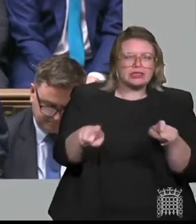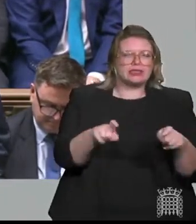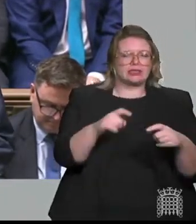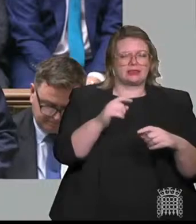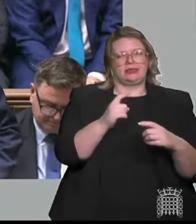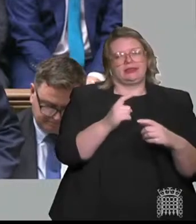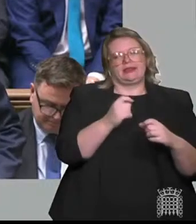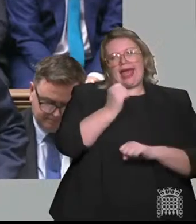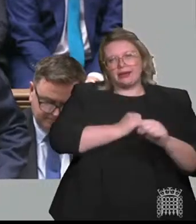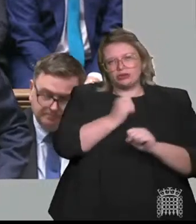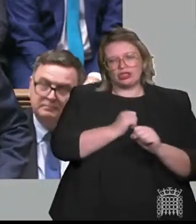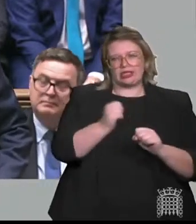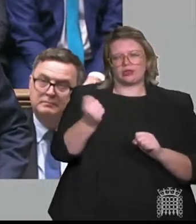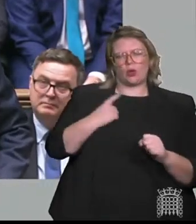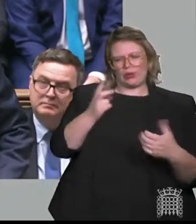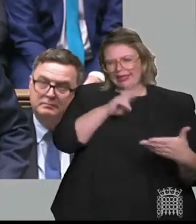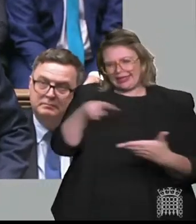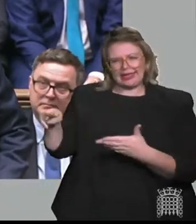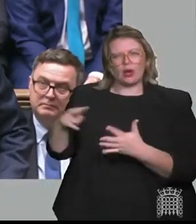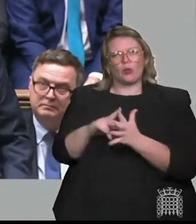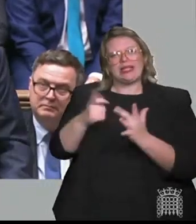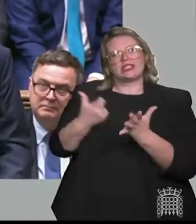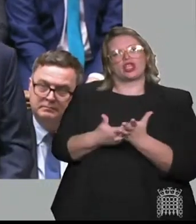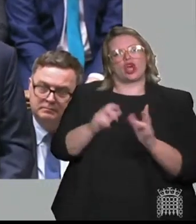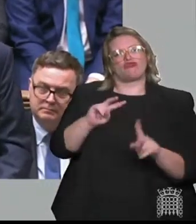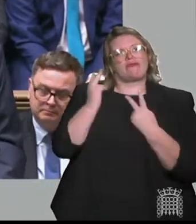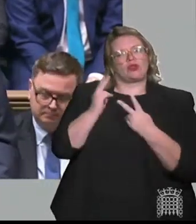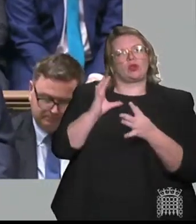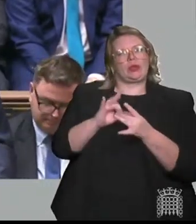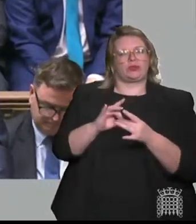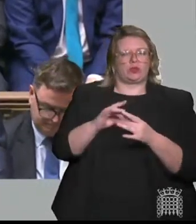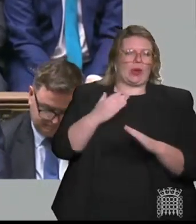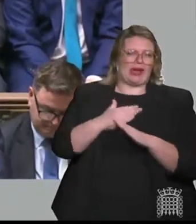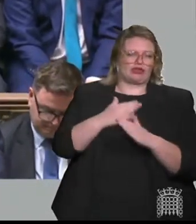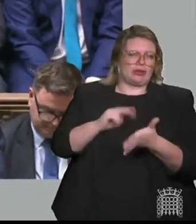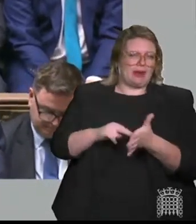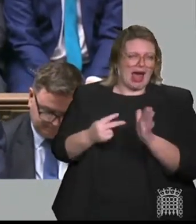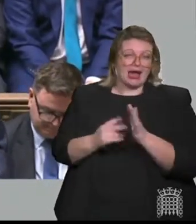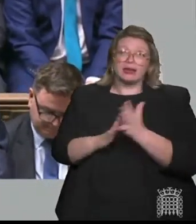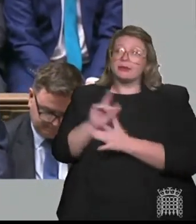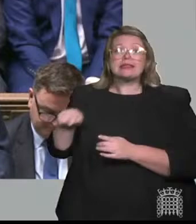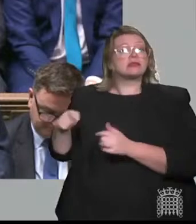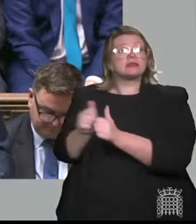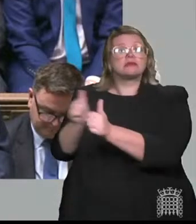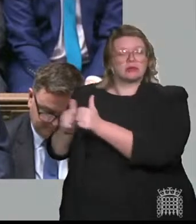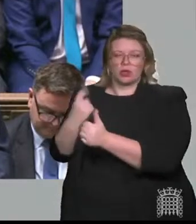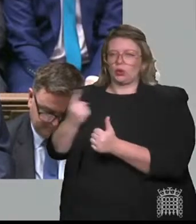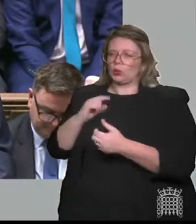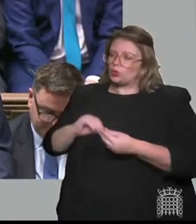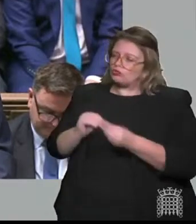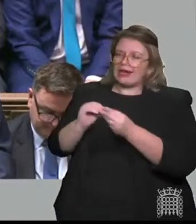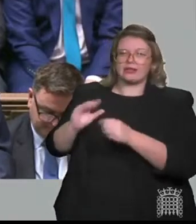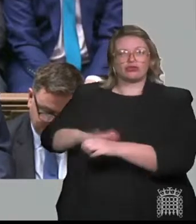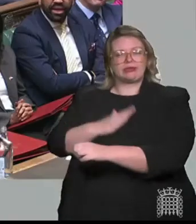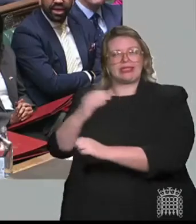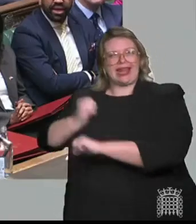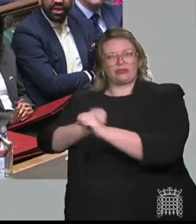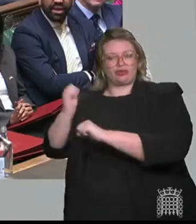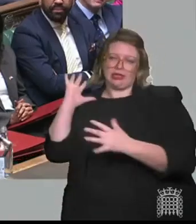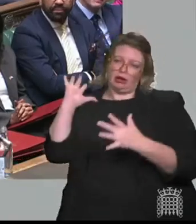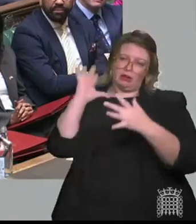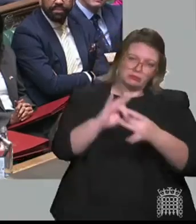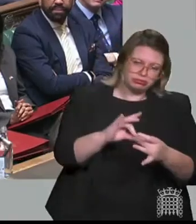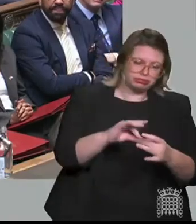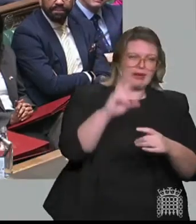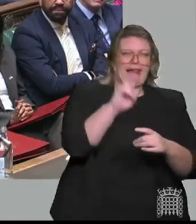Windsor Review and Connections Action Plan. These measures will cut grid access delays by 90% and offer